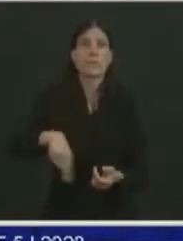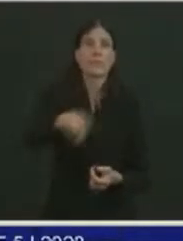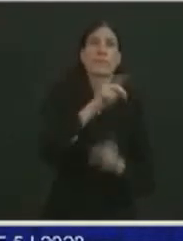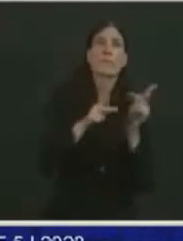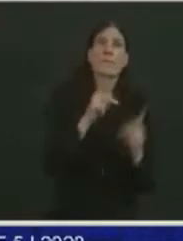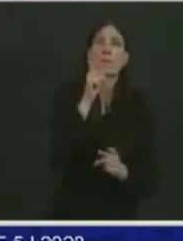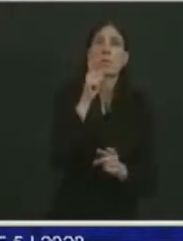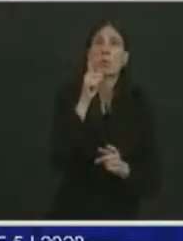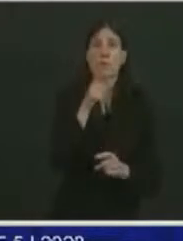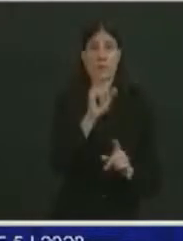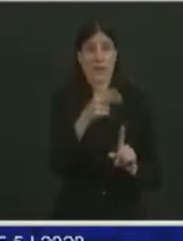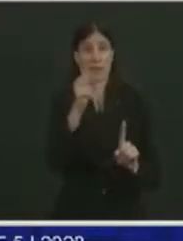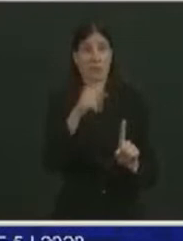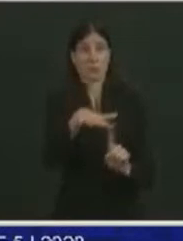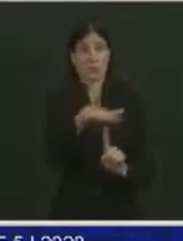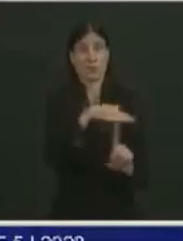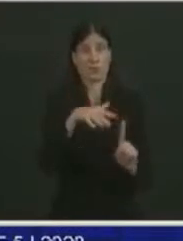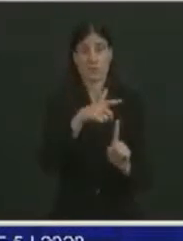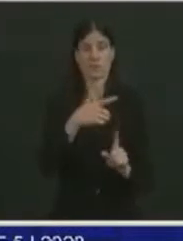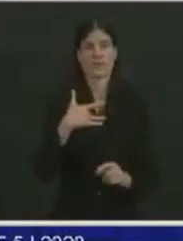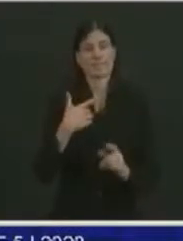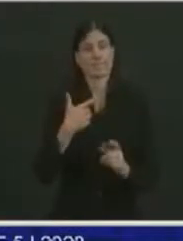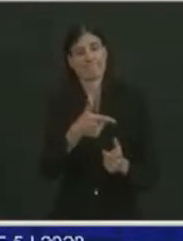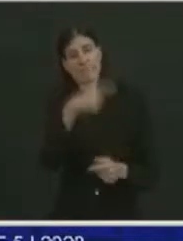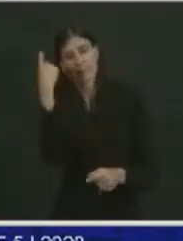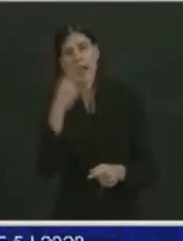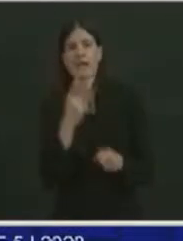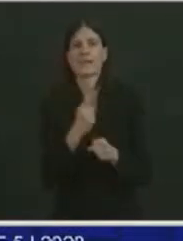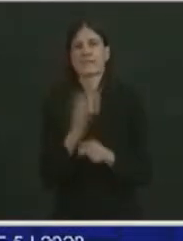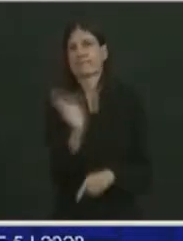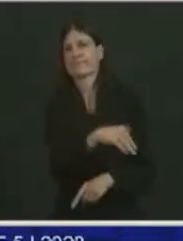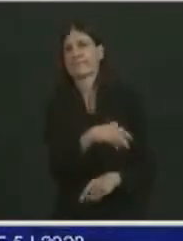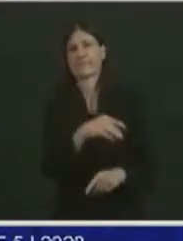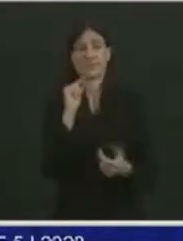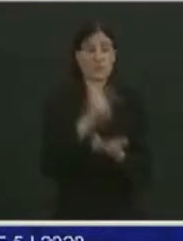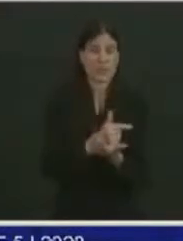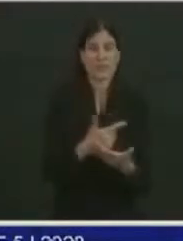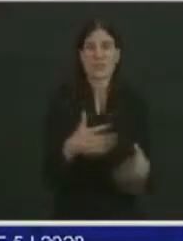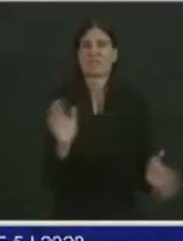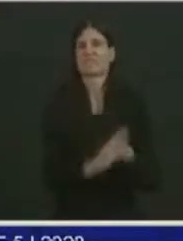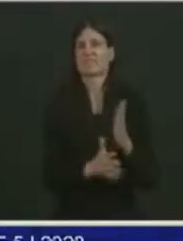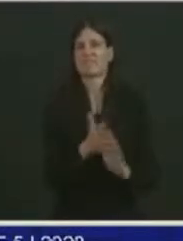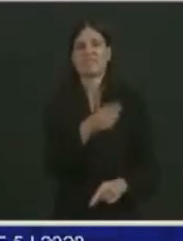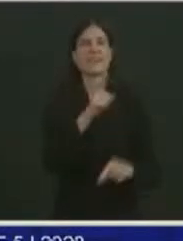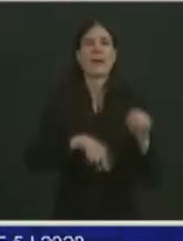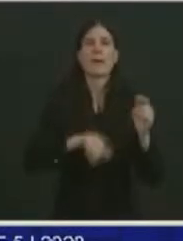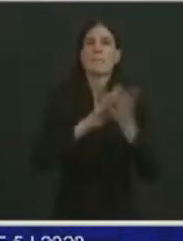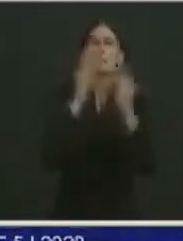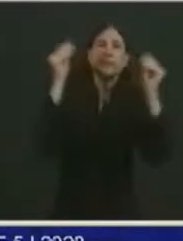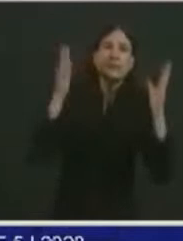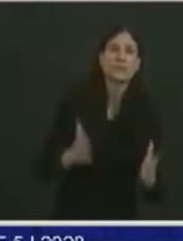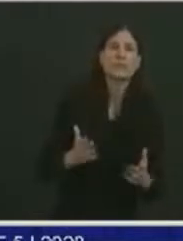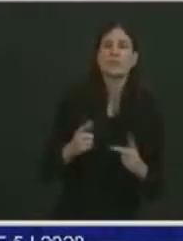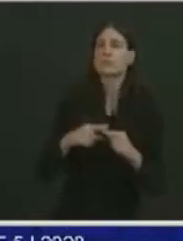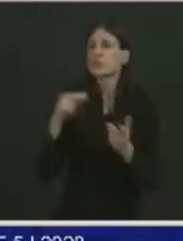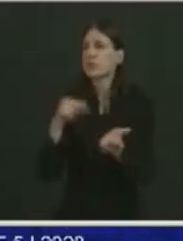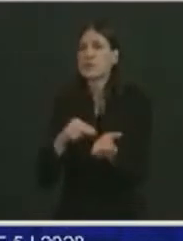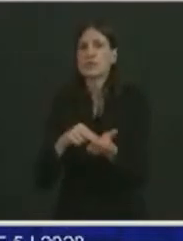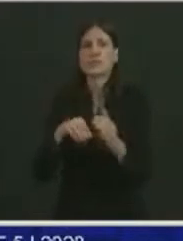skin. What I also like about that story is what she did is she went to the vocational high school that she was sent